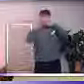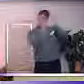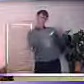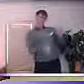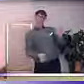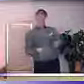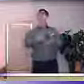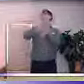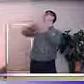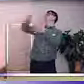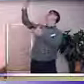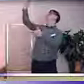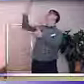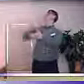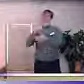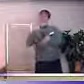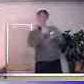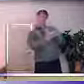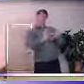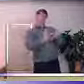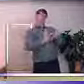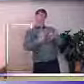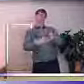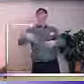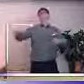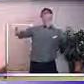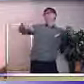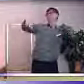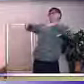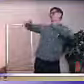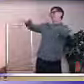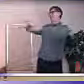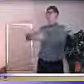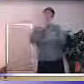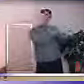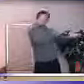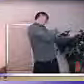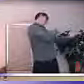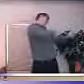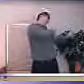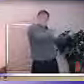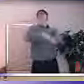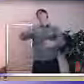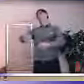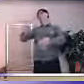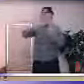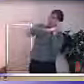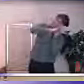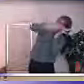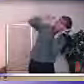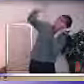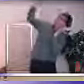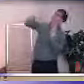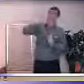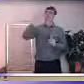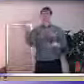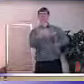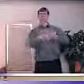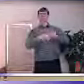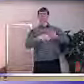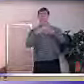to paint or to write or to dance or to sing or to dream or to use